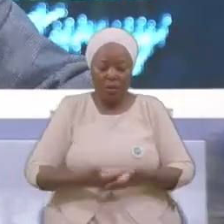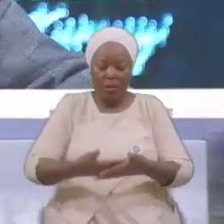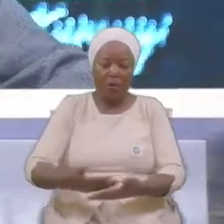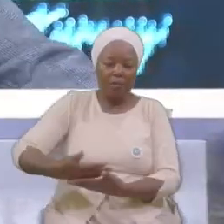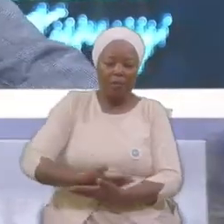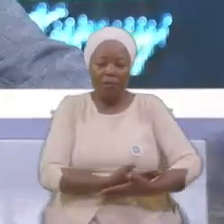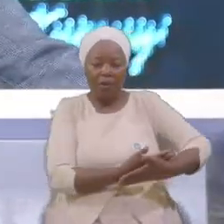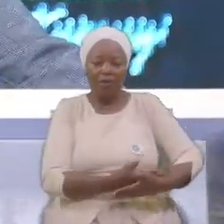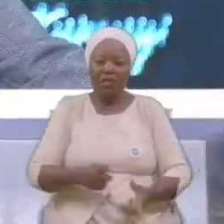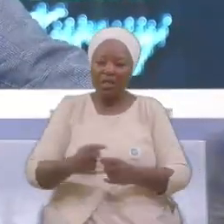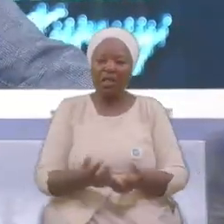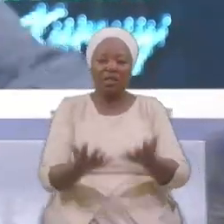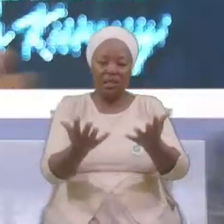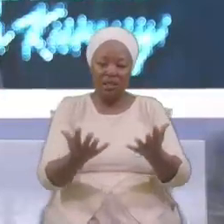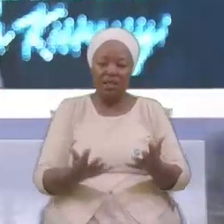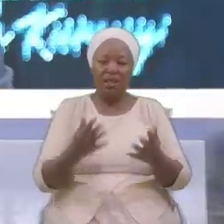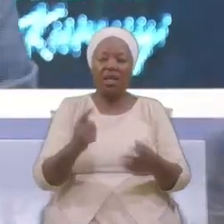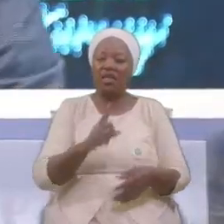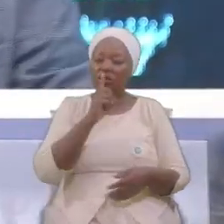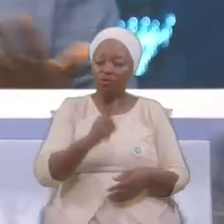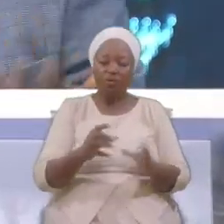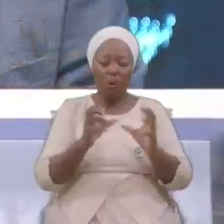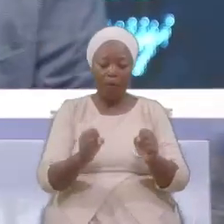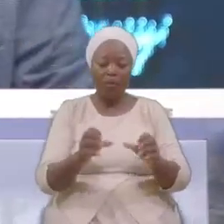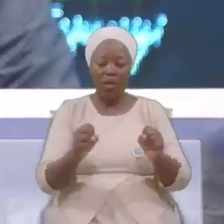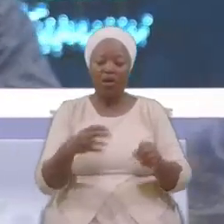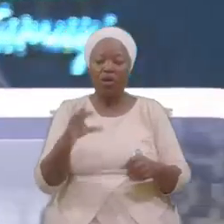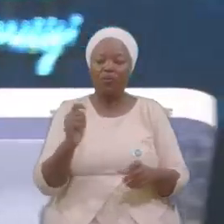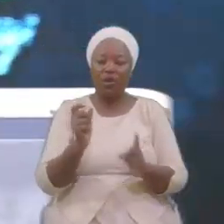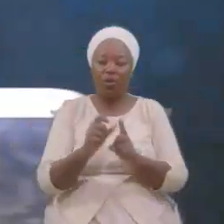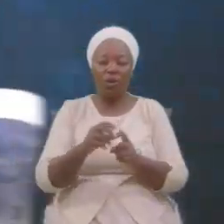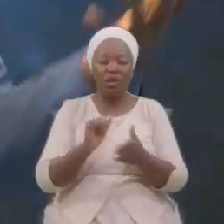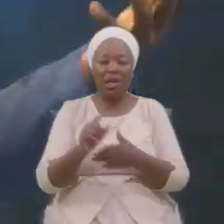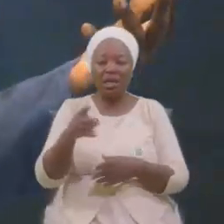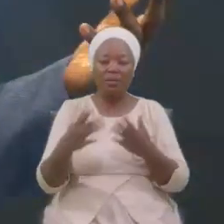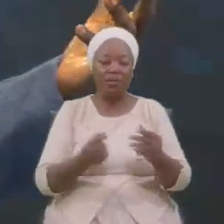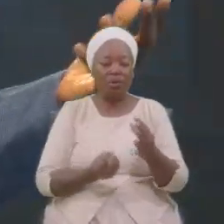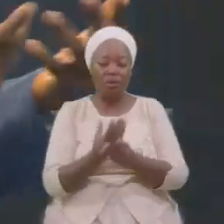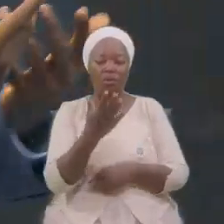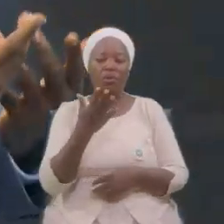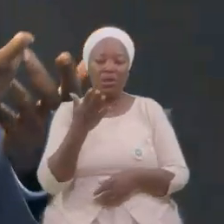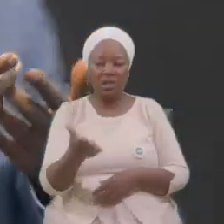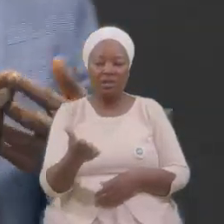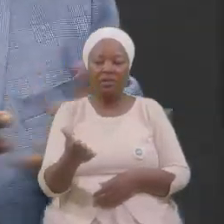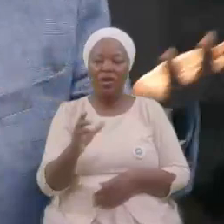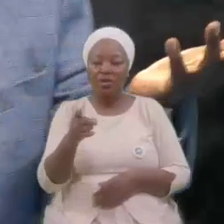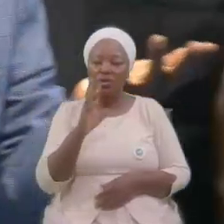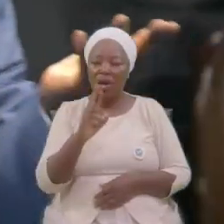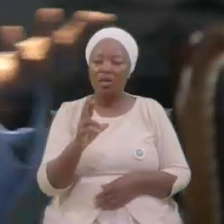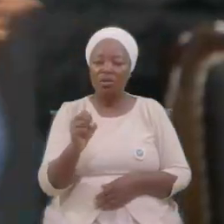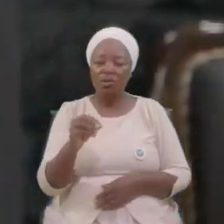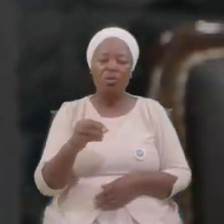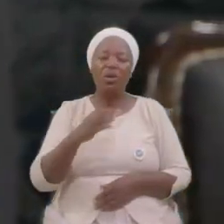milk of the word, that ye may grow thereby. You're so interested now in